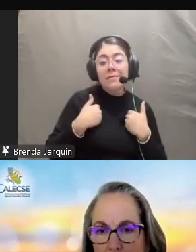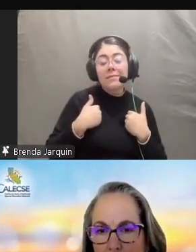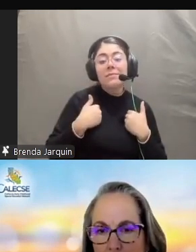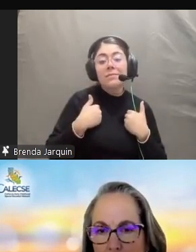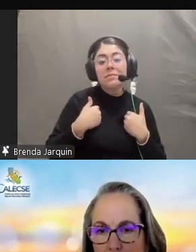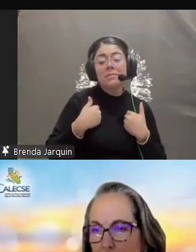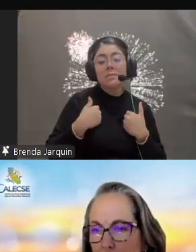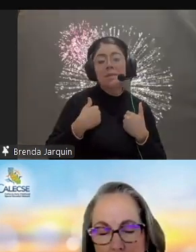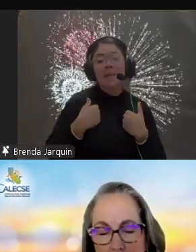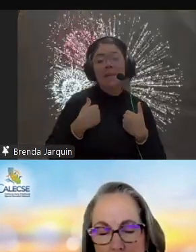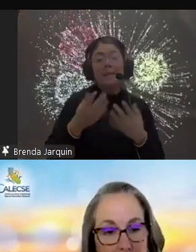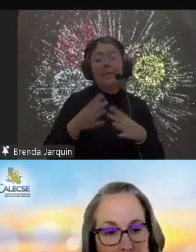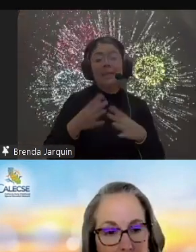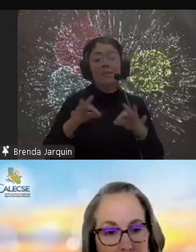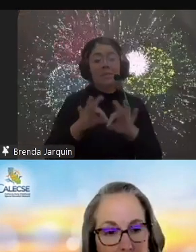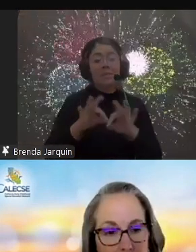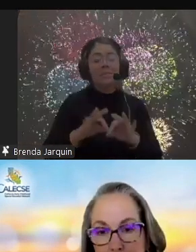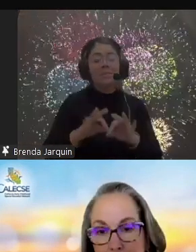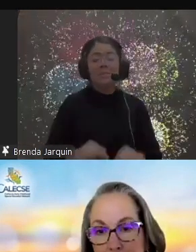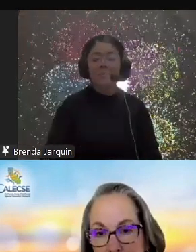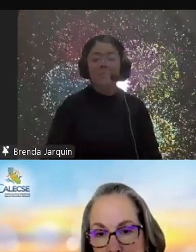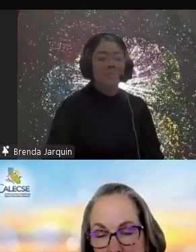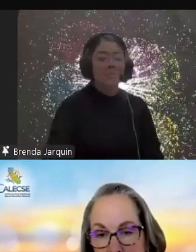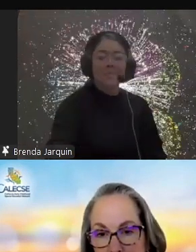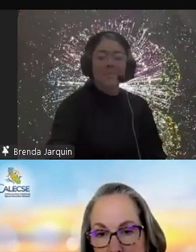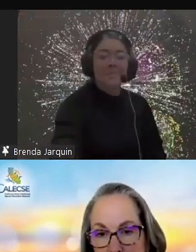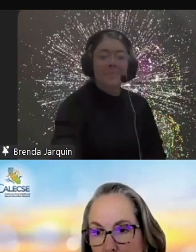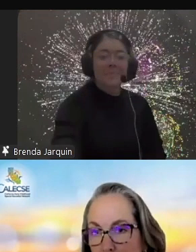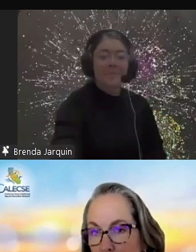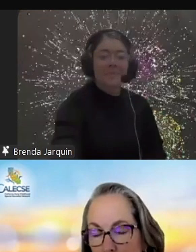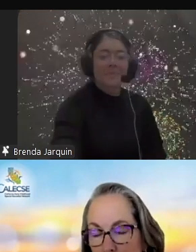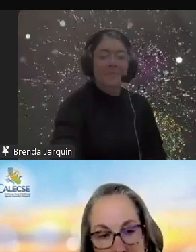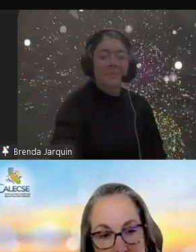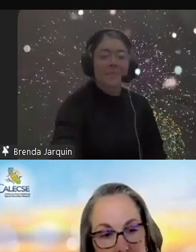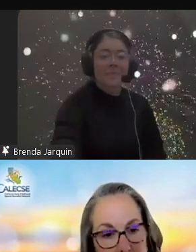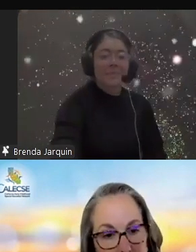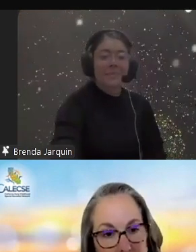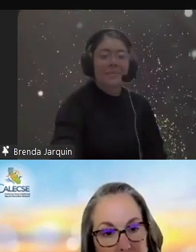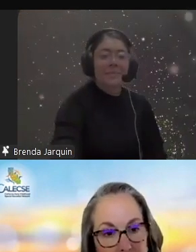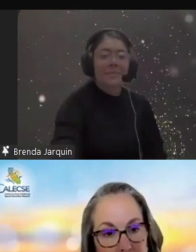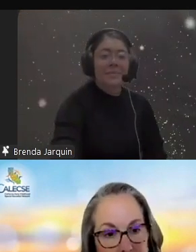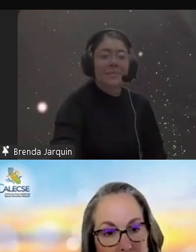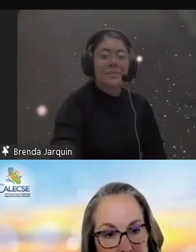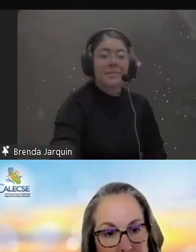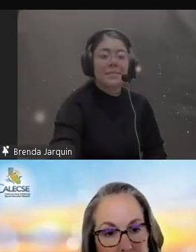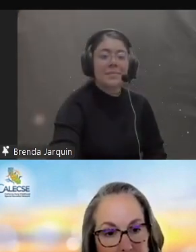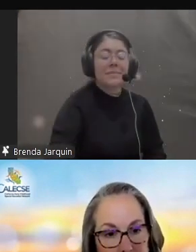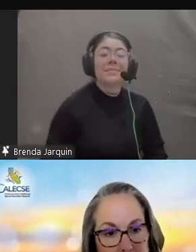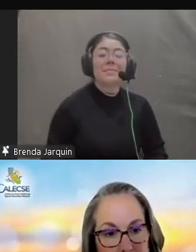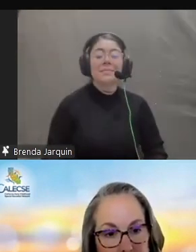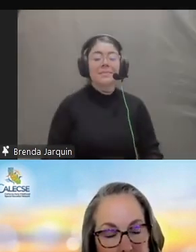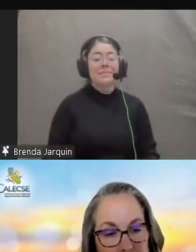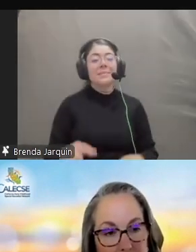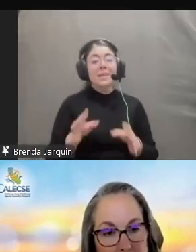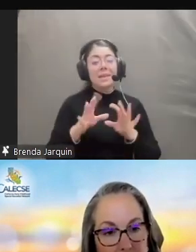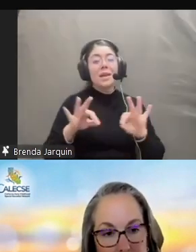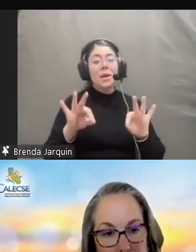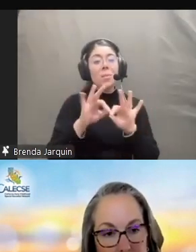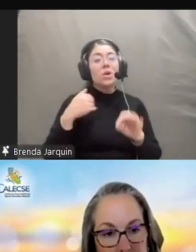component is that C to B transition. And we were really struggling at that point. They weren't